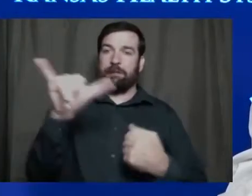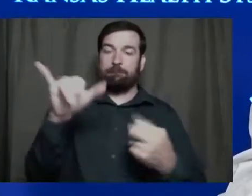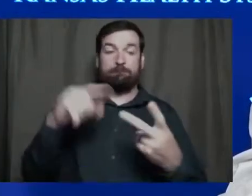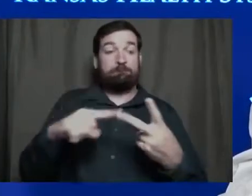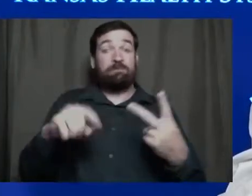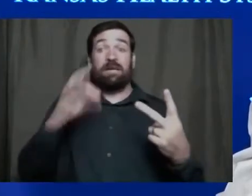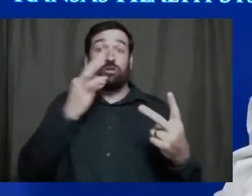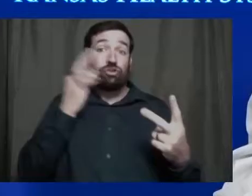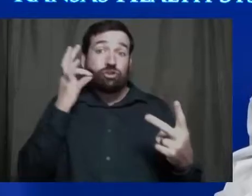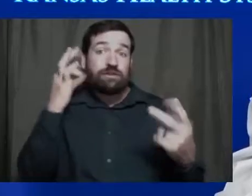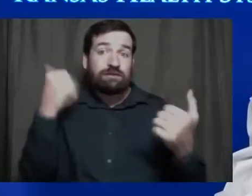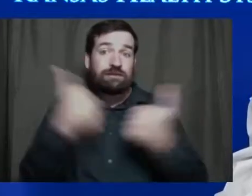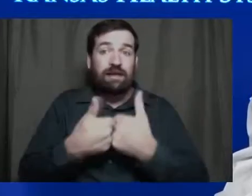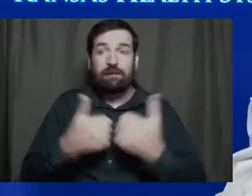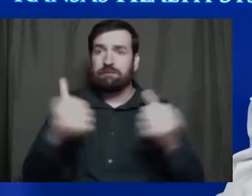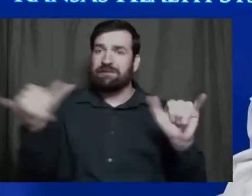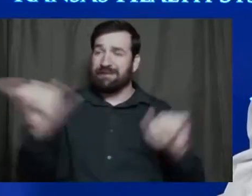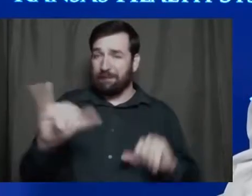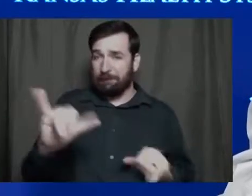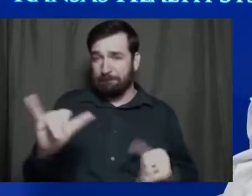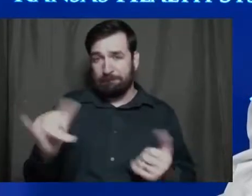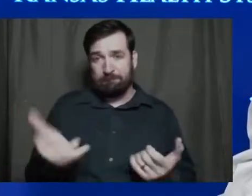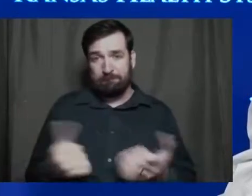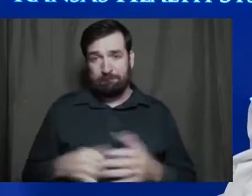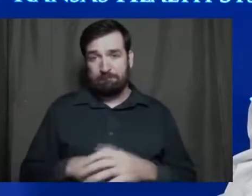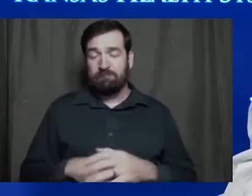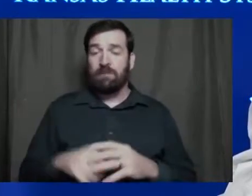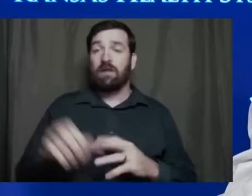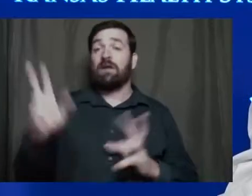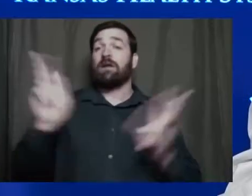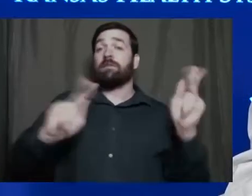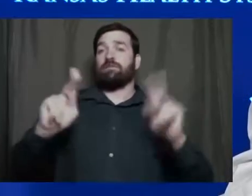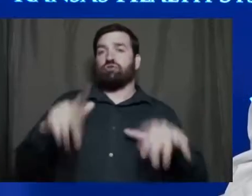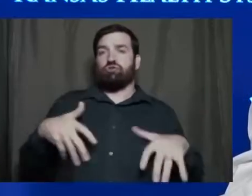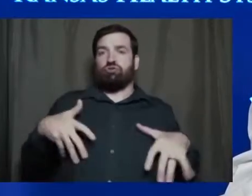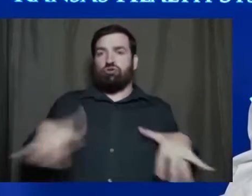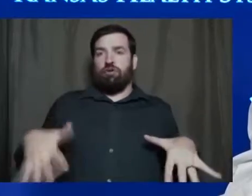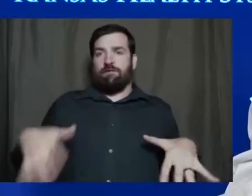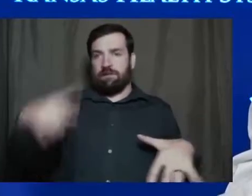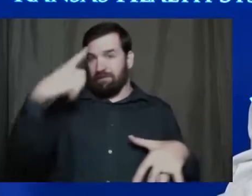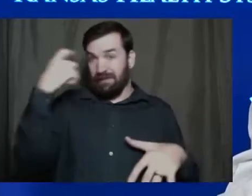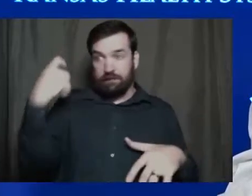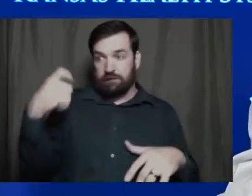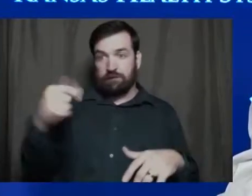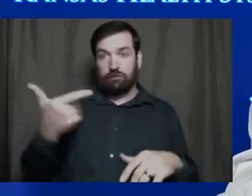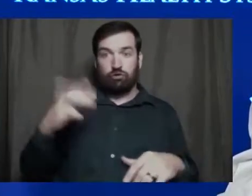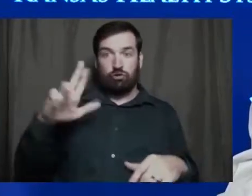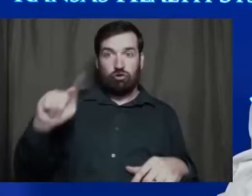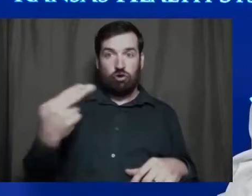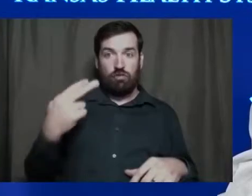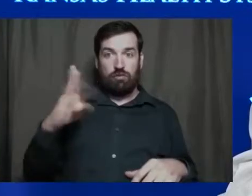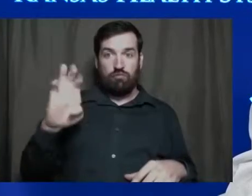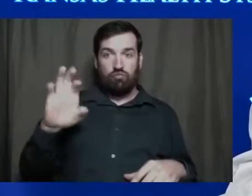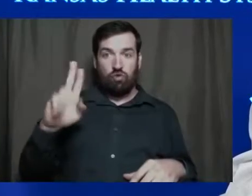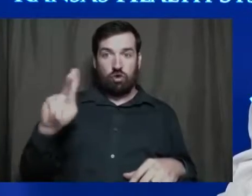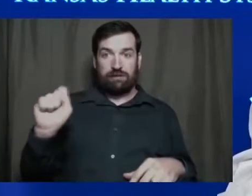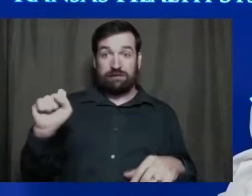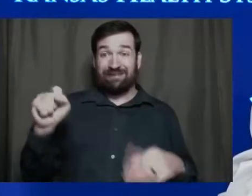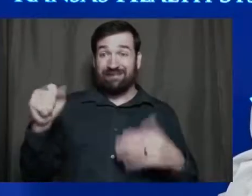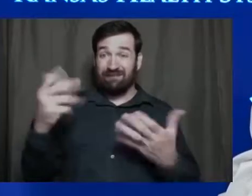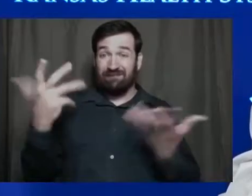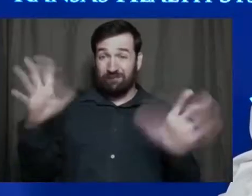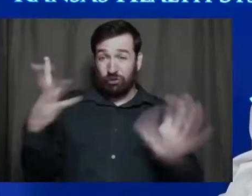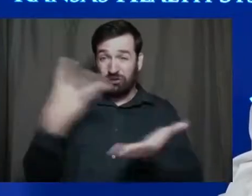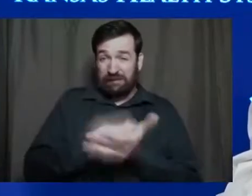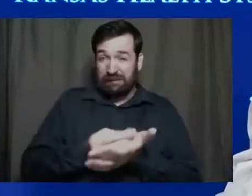story. And so I think people are nervous because the Garth Brooks concert was sold out. Now the Royals games, technically you can spread out a little bit because